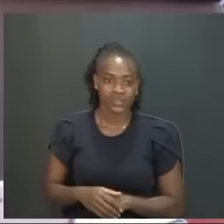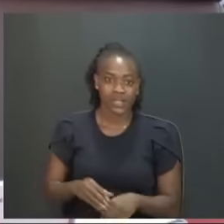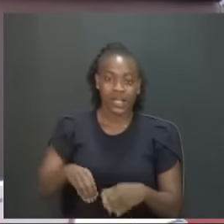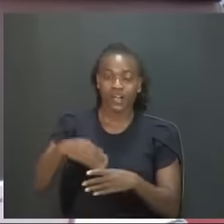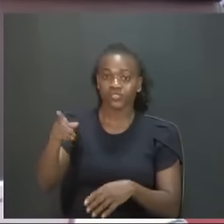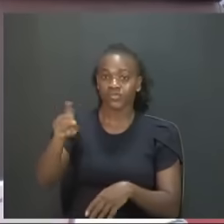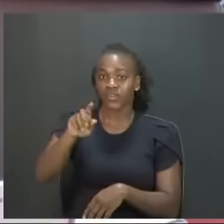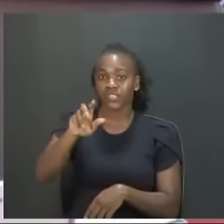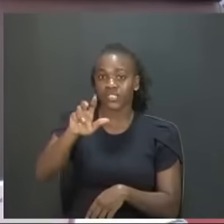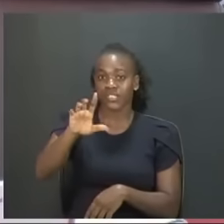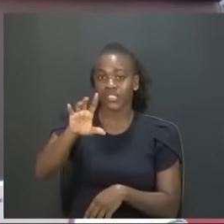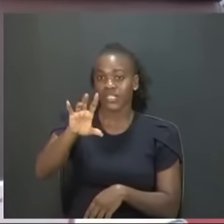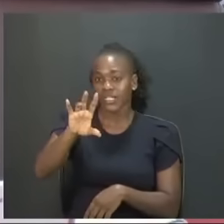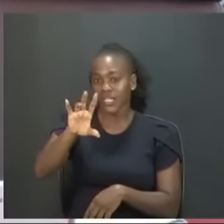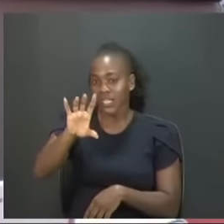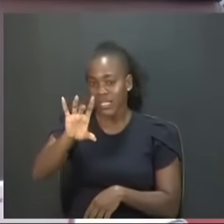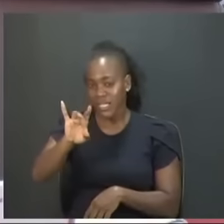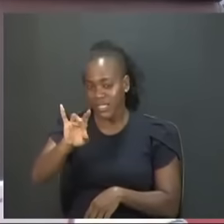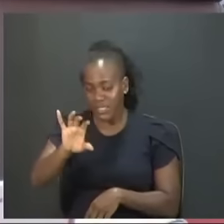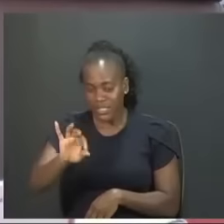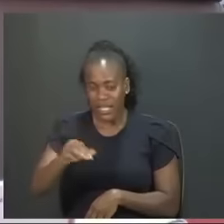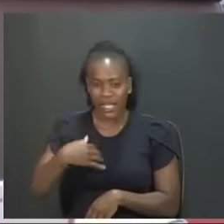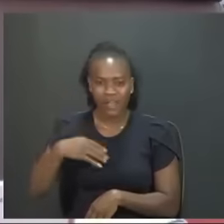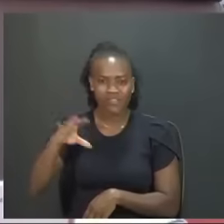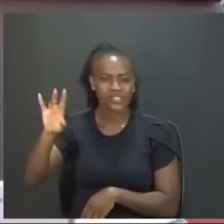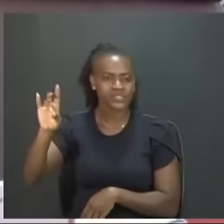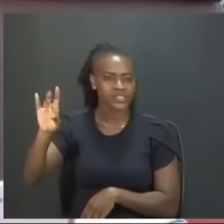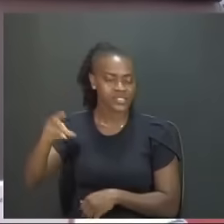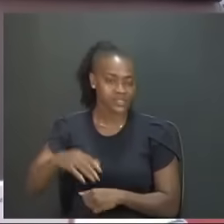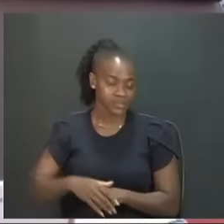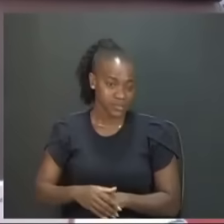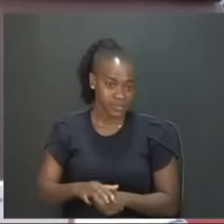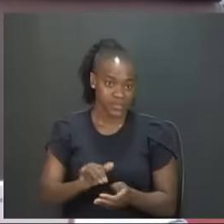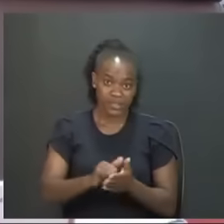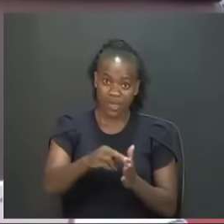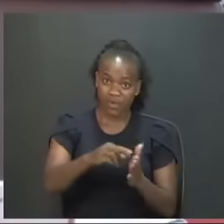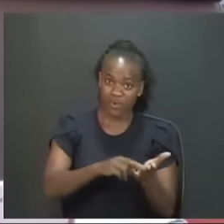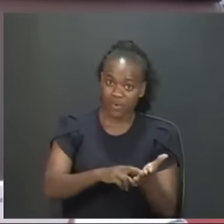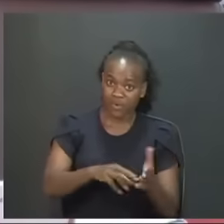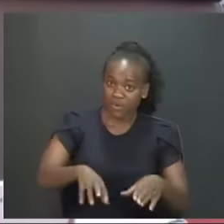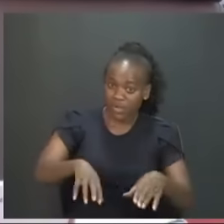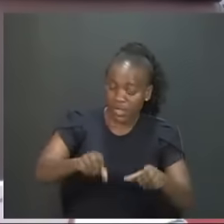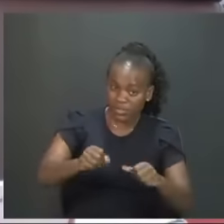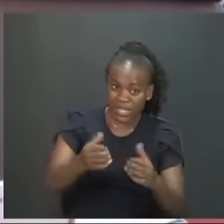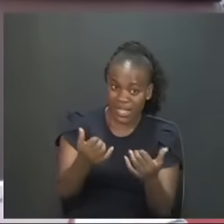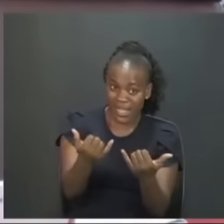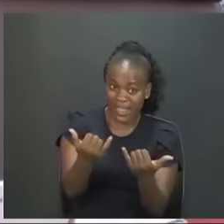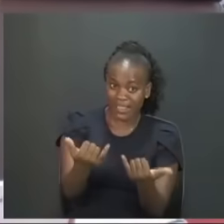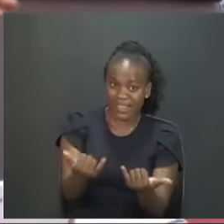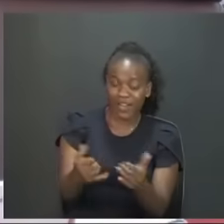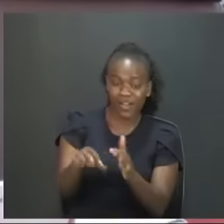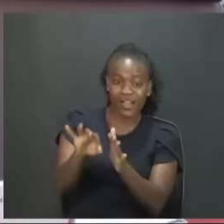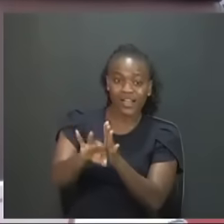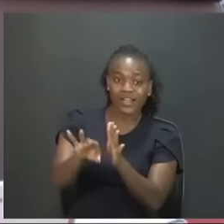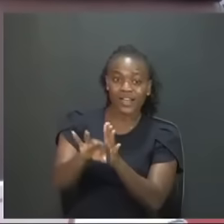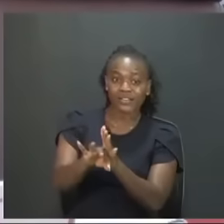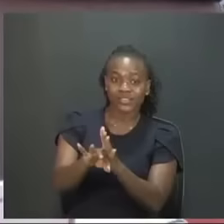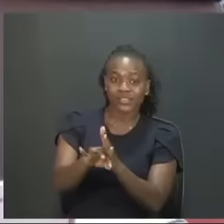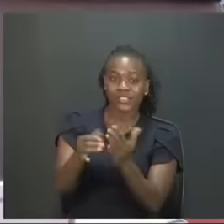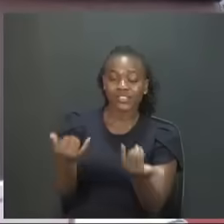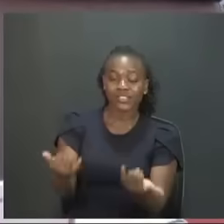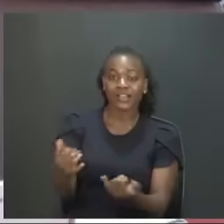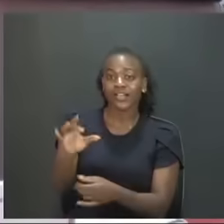189. That is a statement is made on record. And even now, as we count, you are now